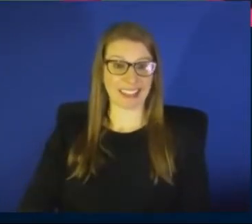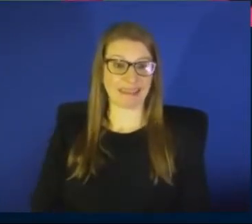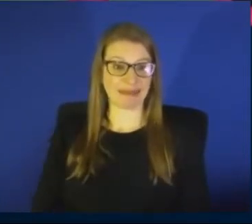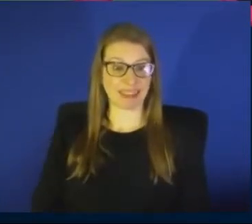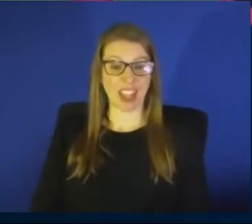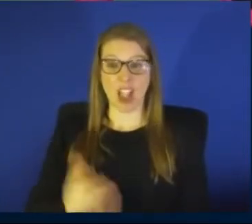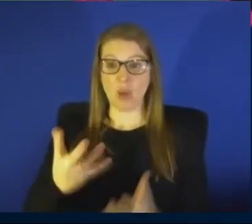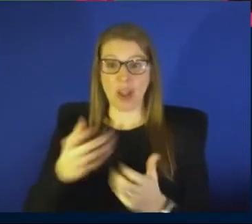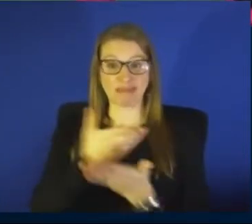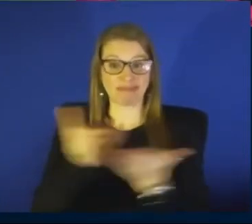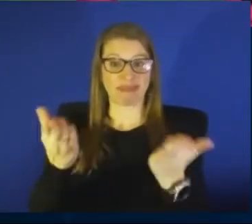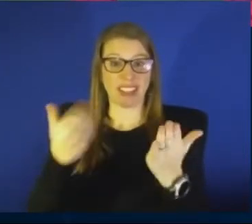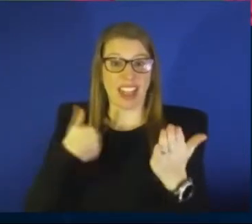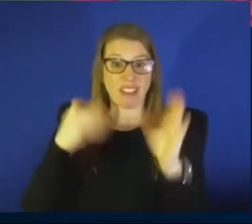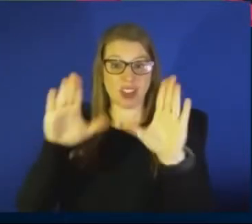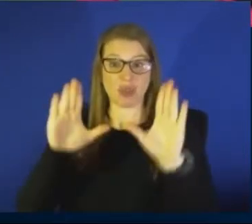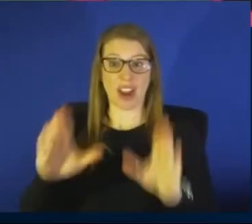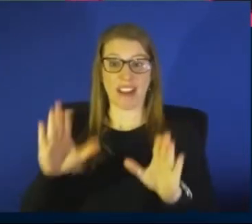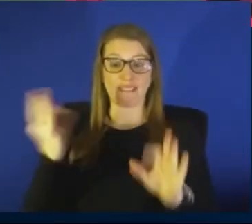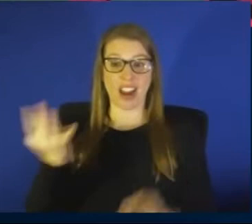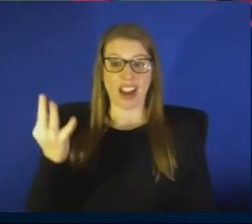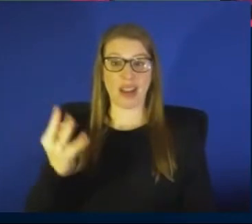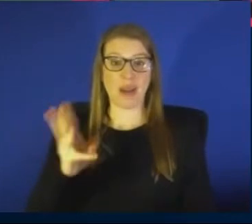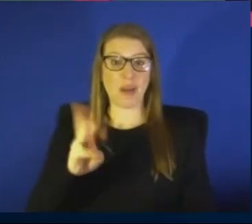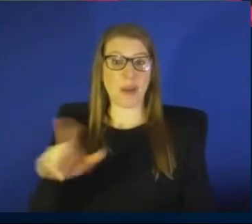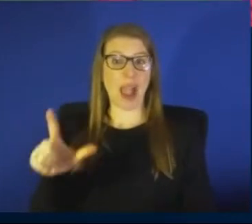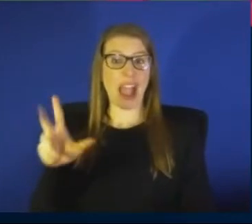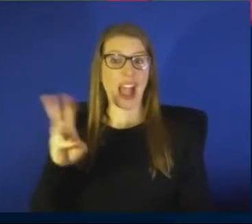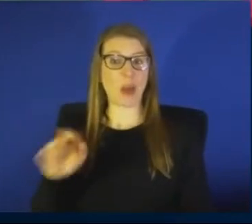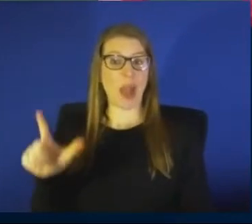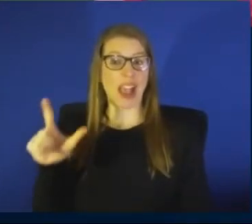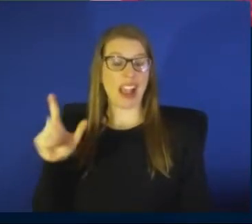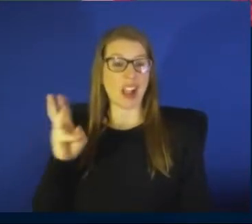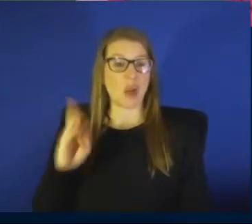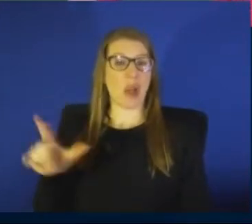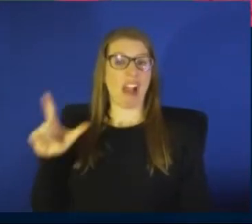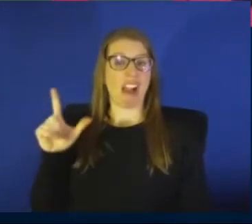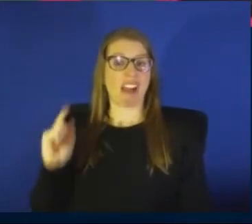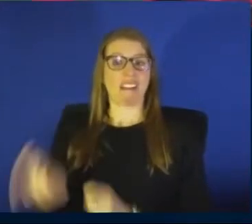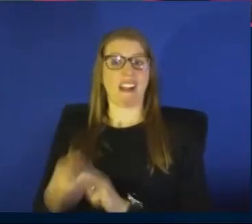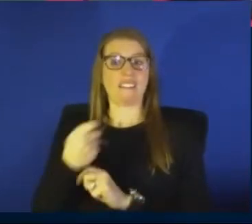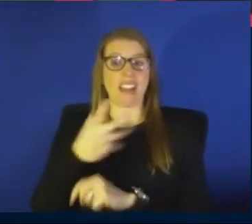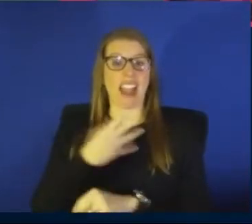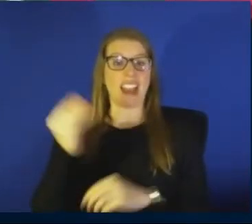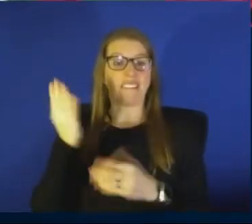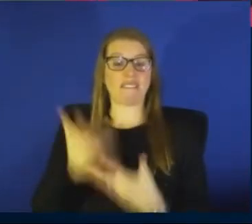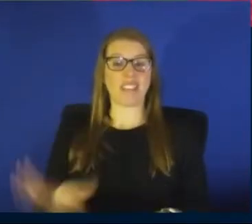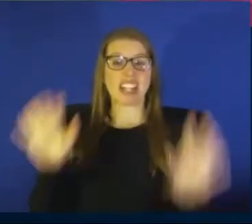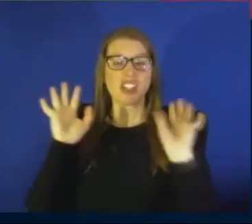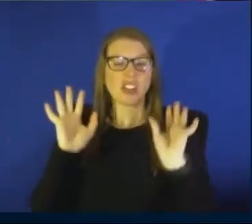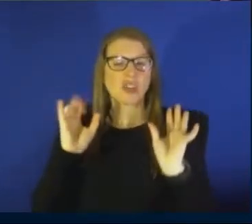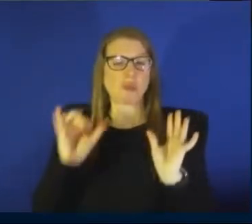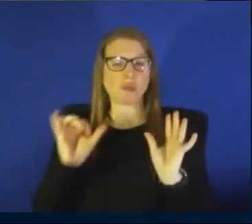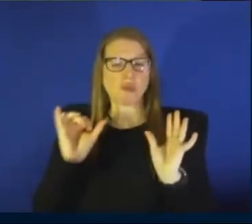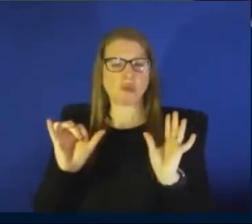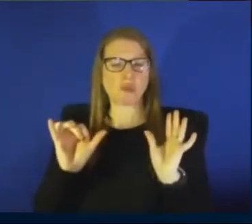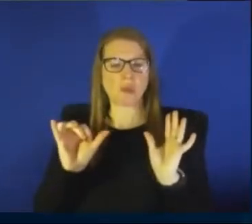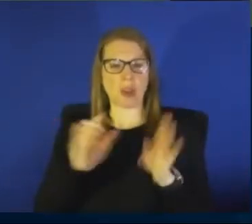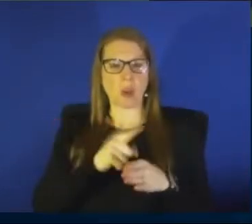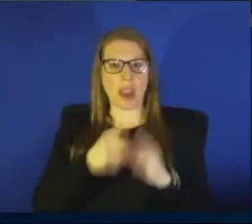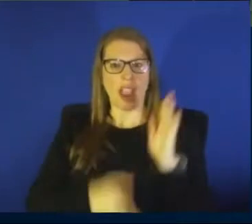great Friday, everyone. Well, how convenient. She's golfing and Right. she's done. Yeah. Heading into the weekend. We're never going to see her